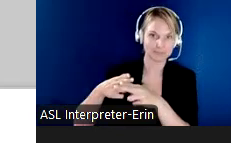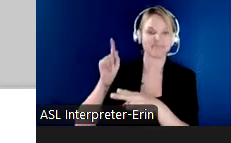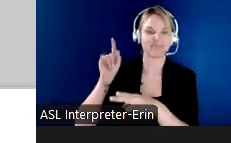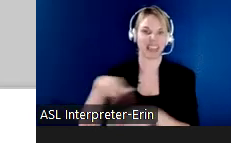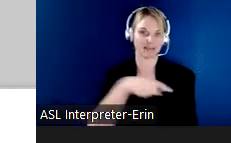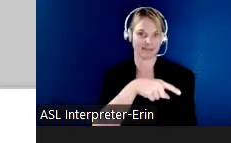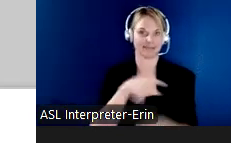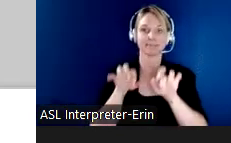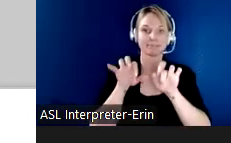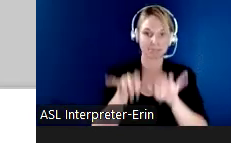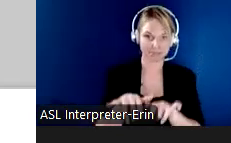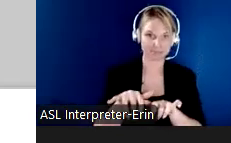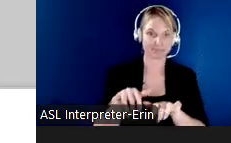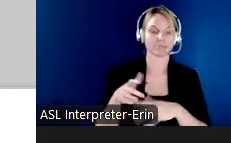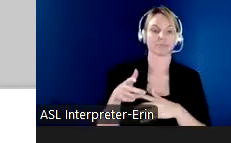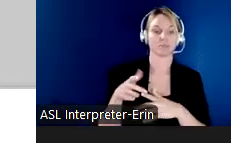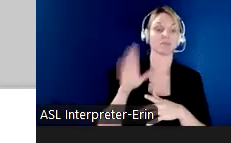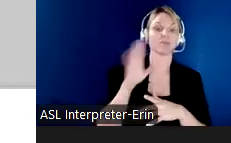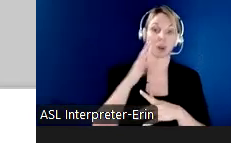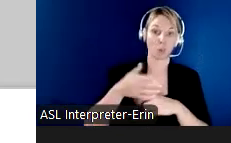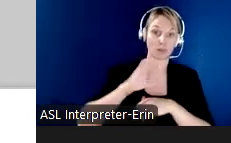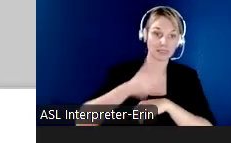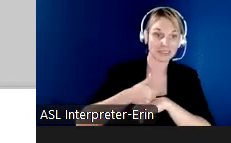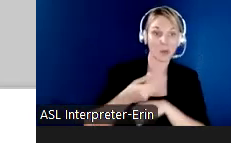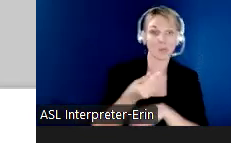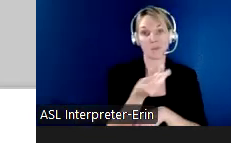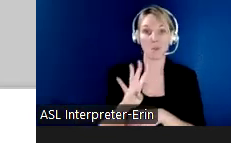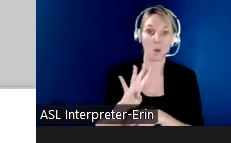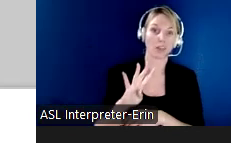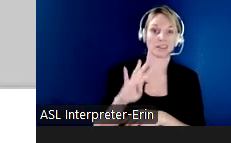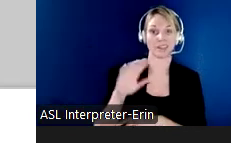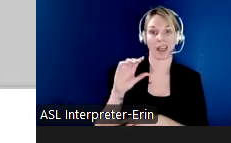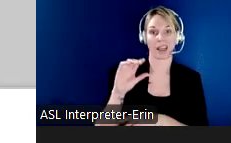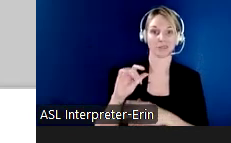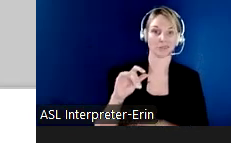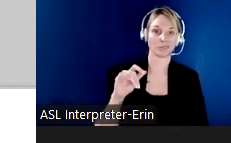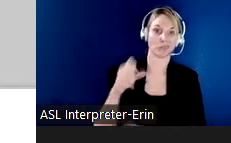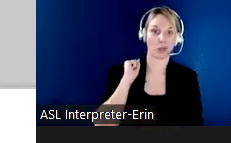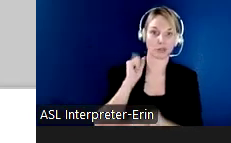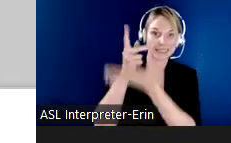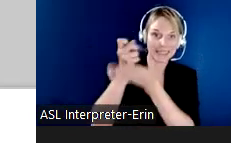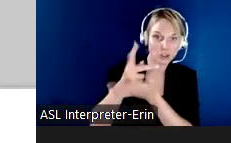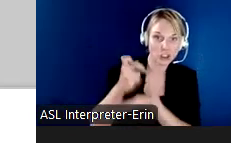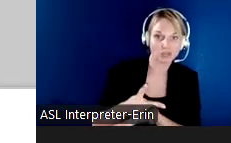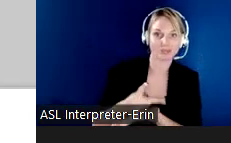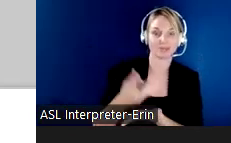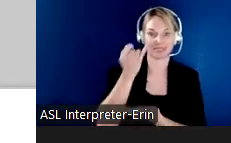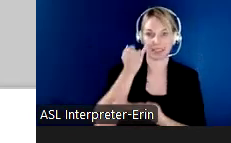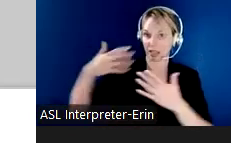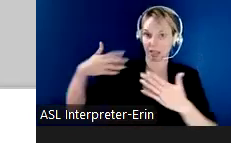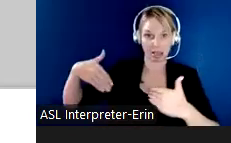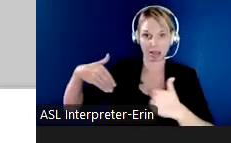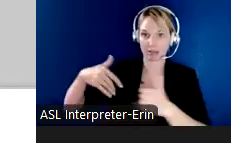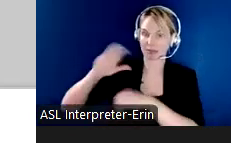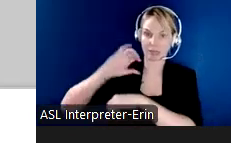that, you're going to be prompted to set up multi-factor authentication. Again, if you don't already have that set up on your Azure account. So if it's your